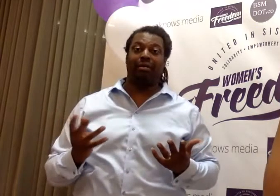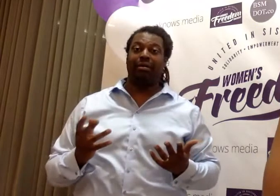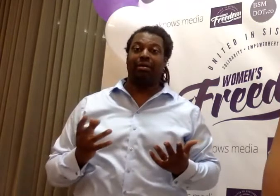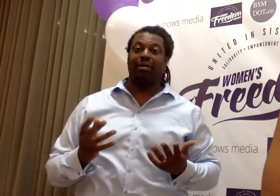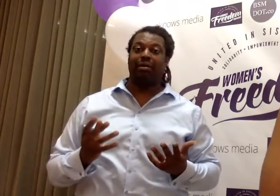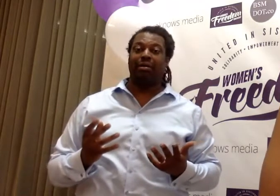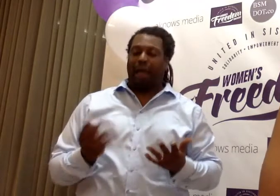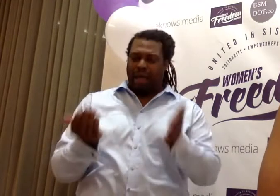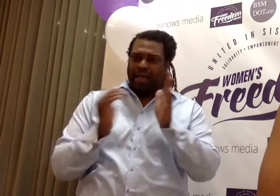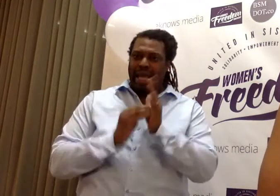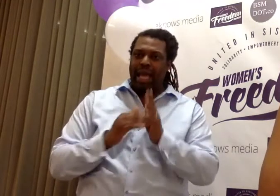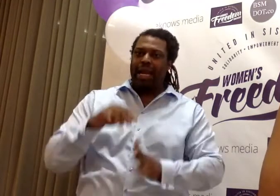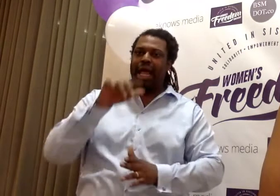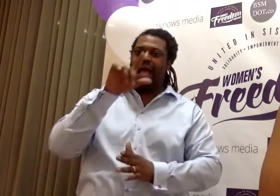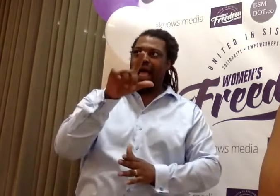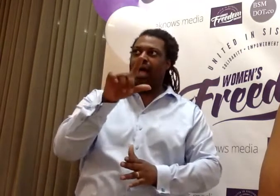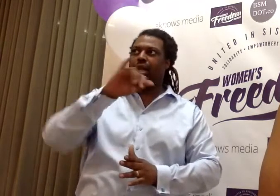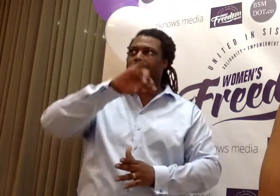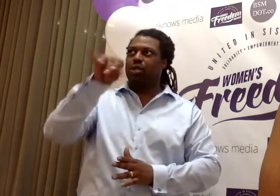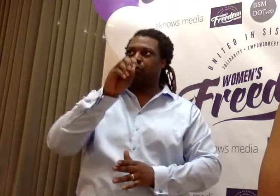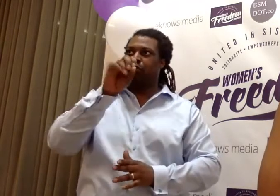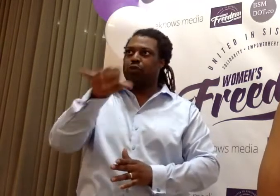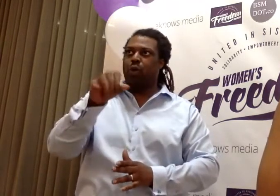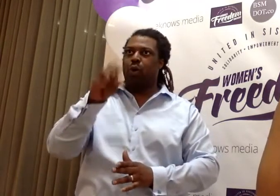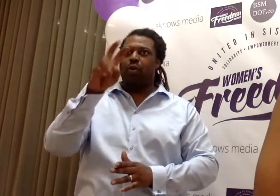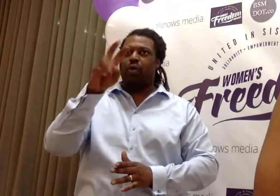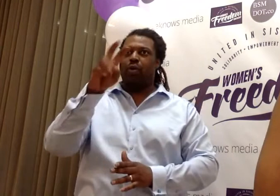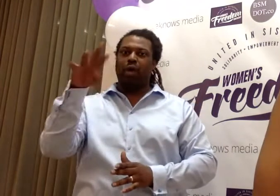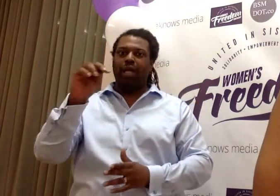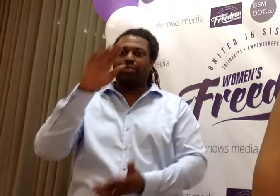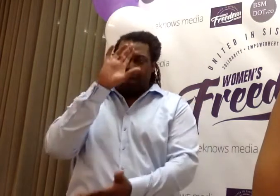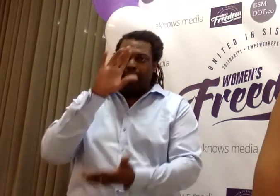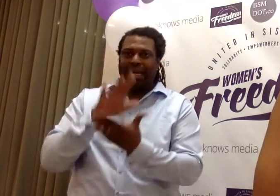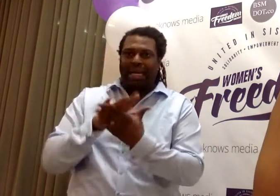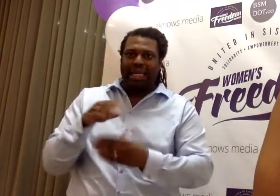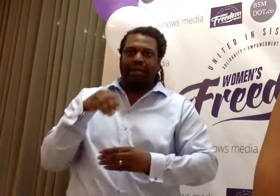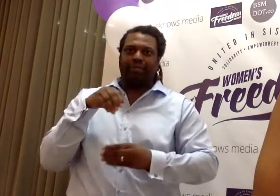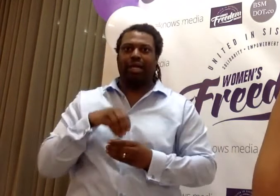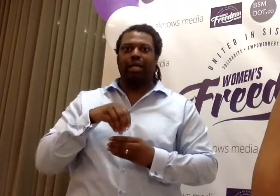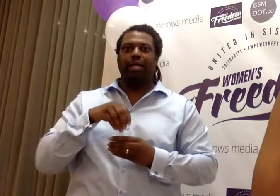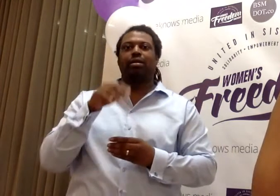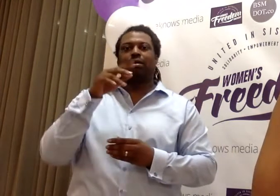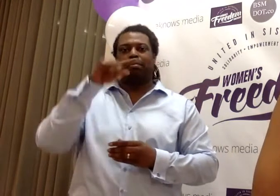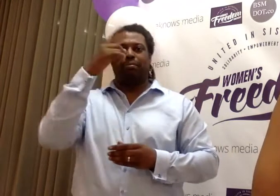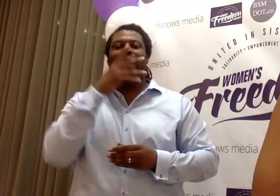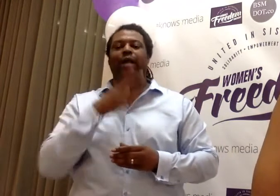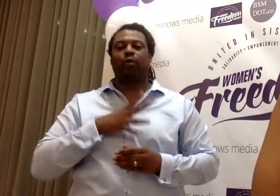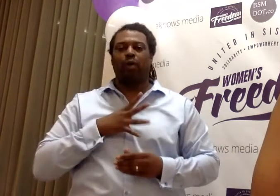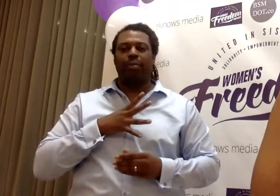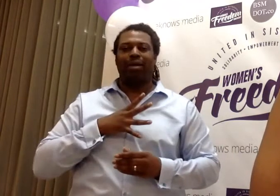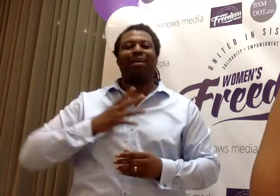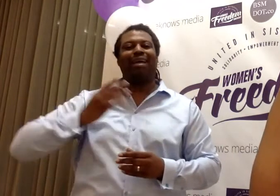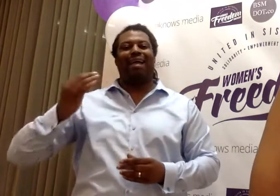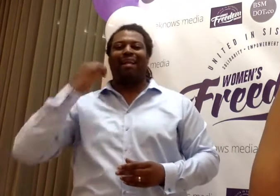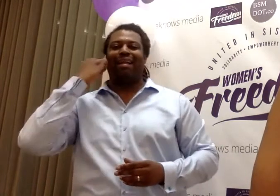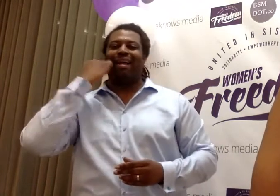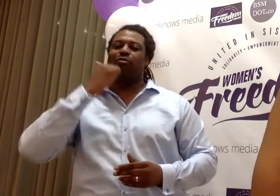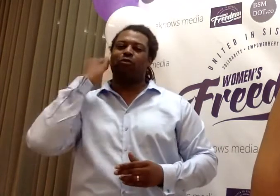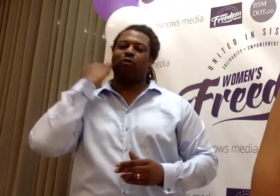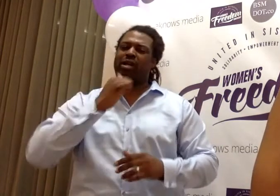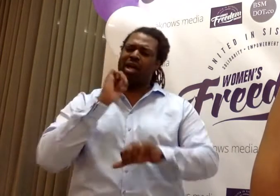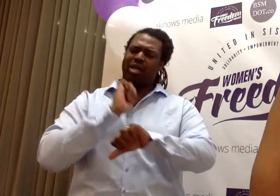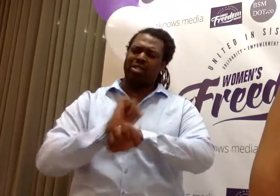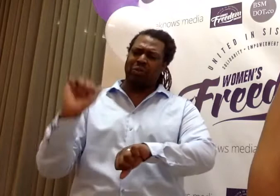Williams believes in Black women. And she works every single day to